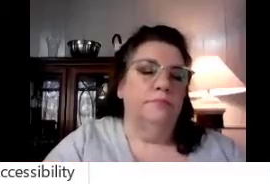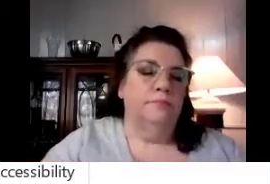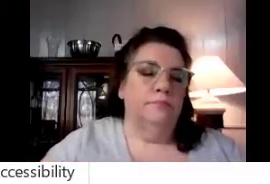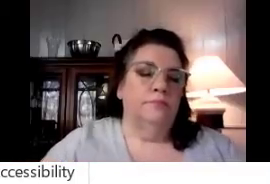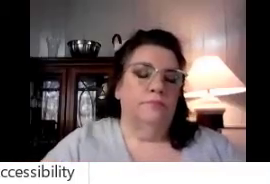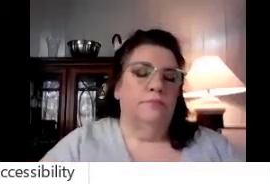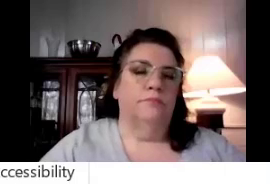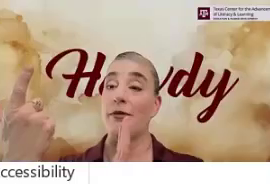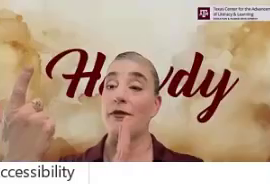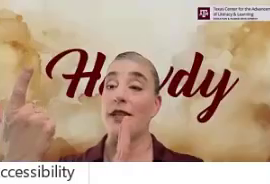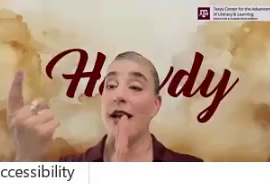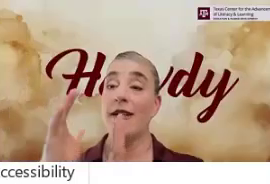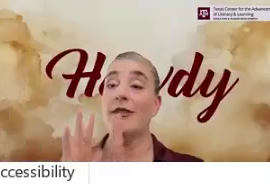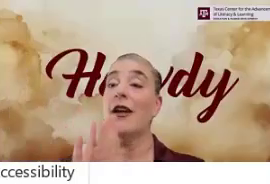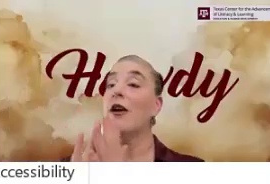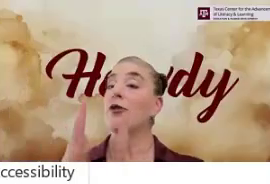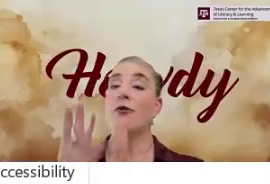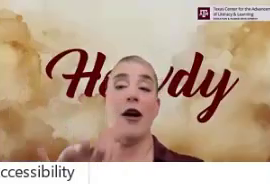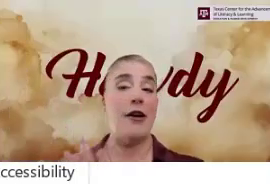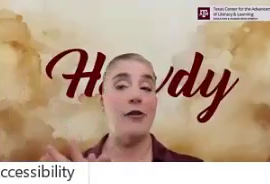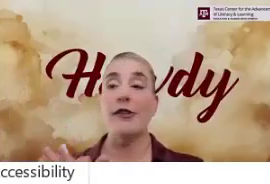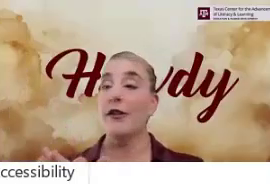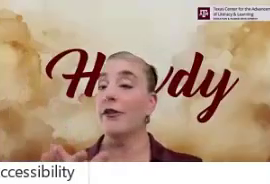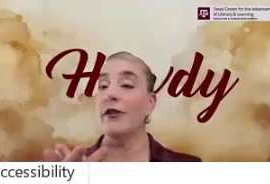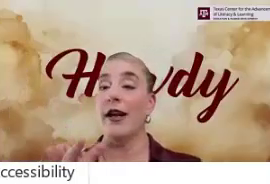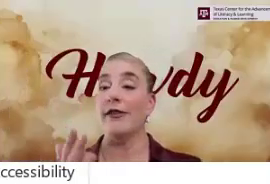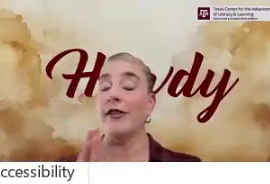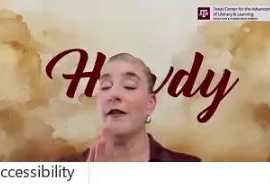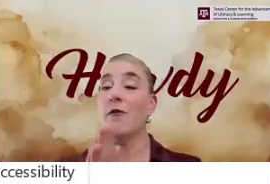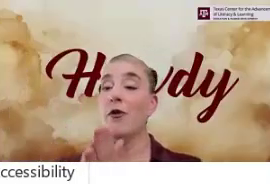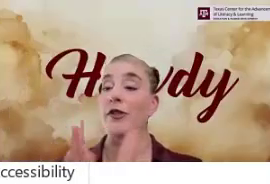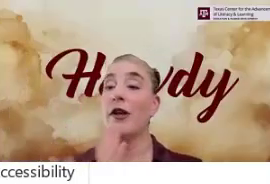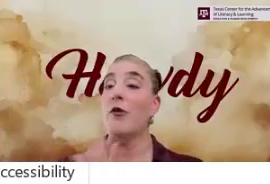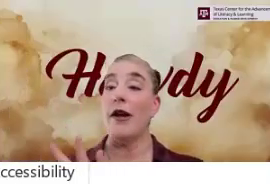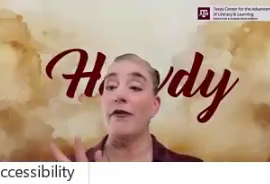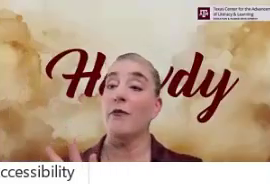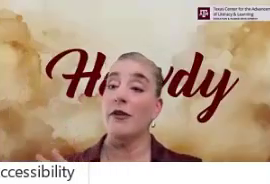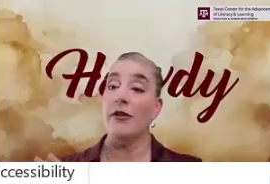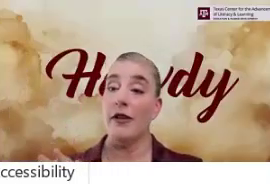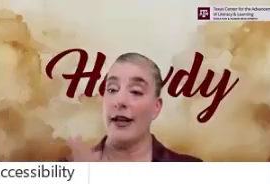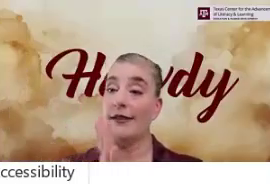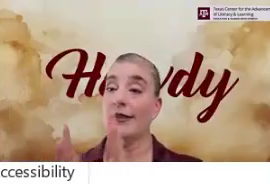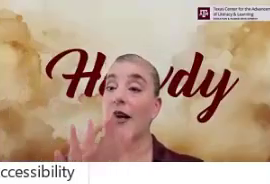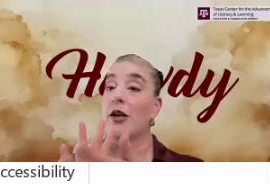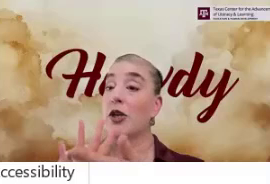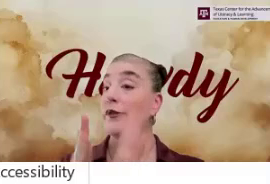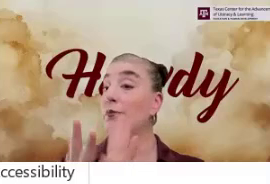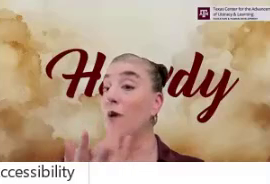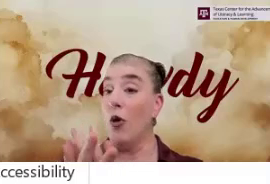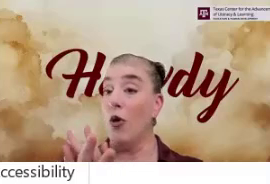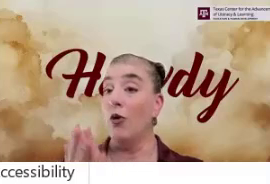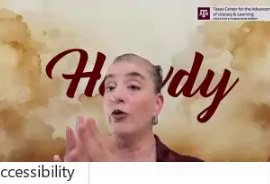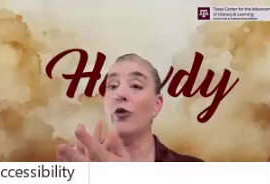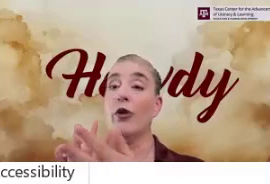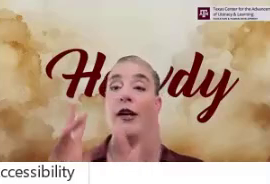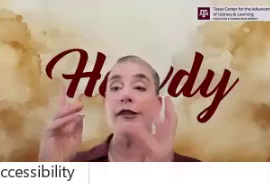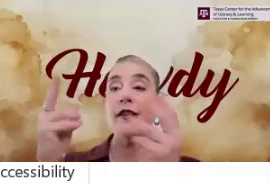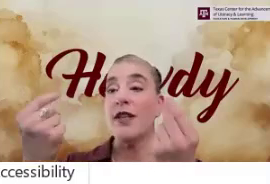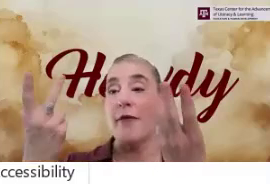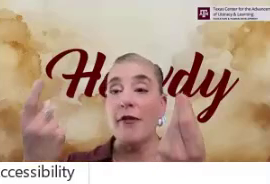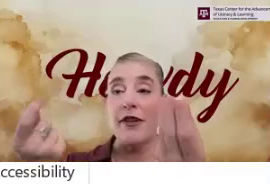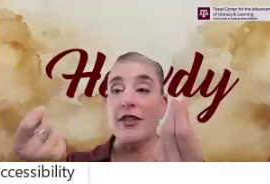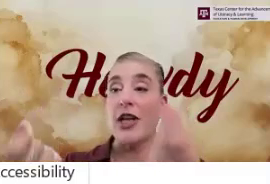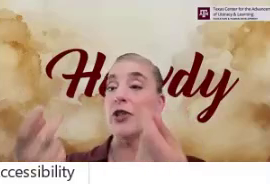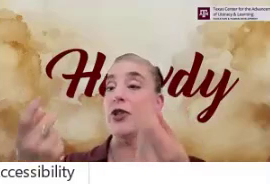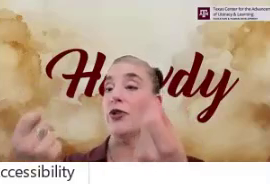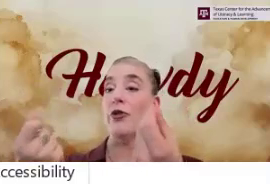remember when we did that descriptive text? Do not use underlines anymore. Stay away from underlines. Use bold or